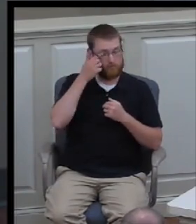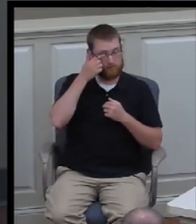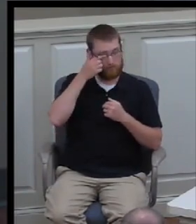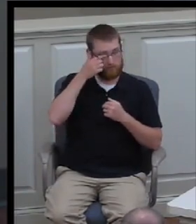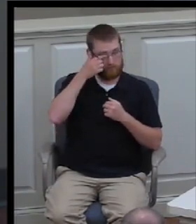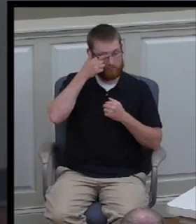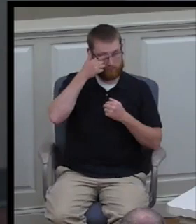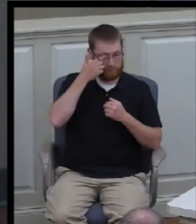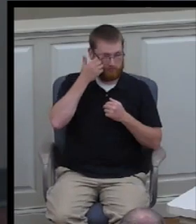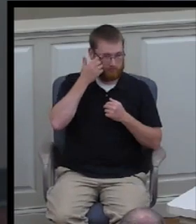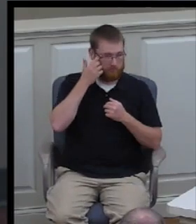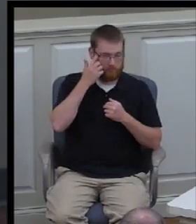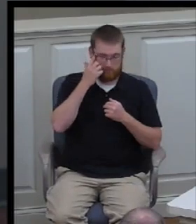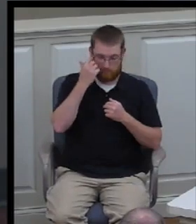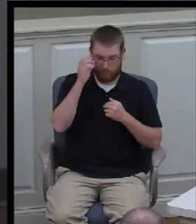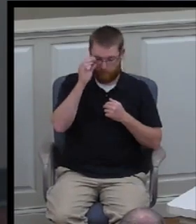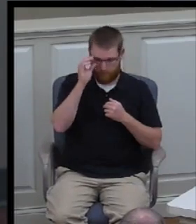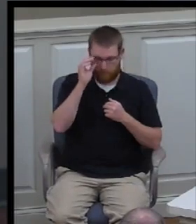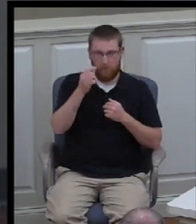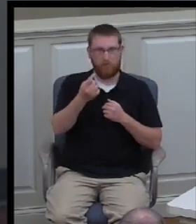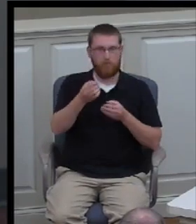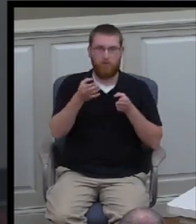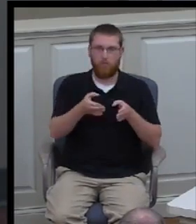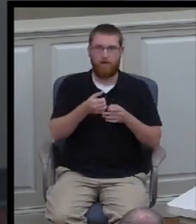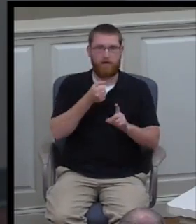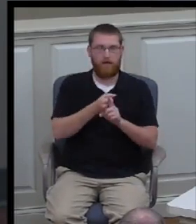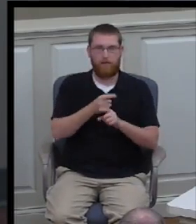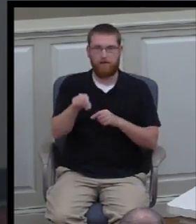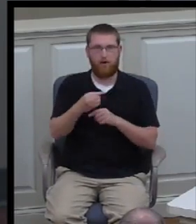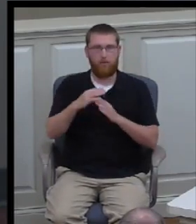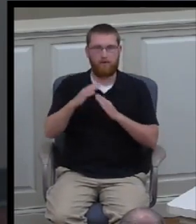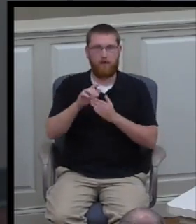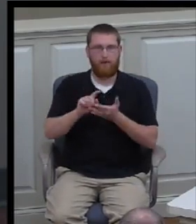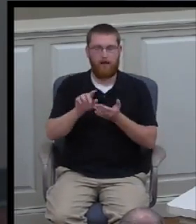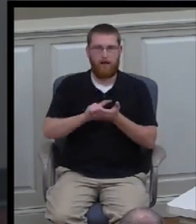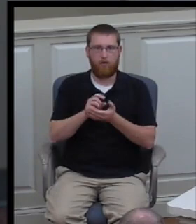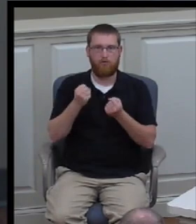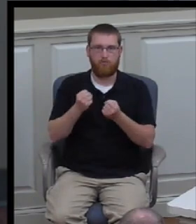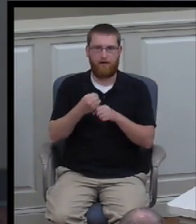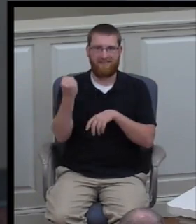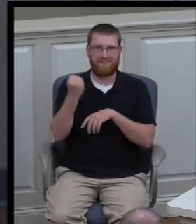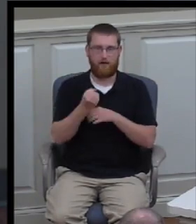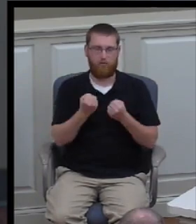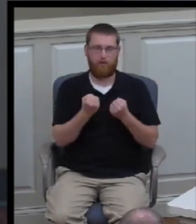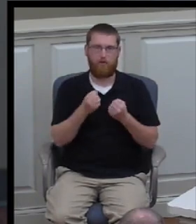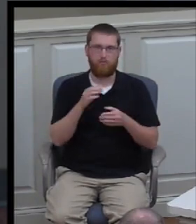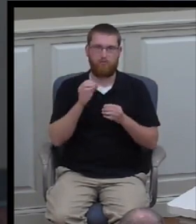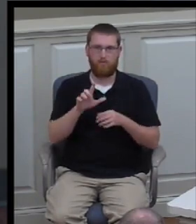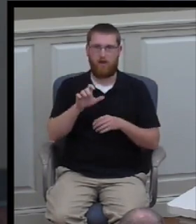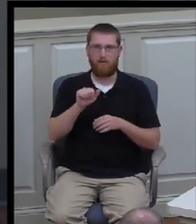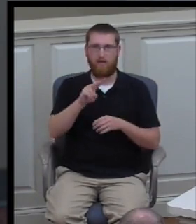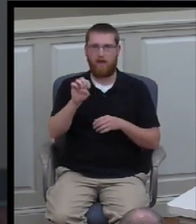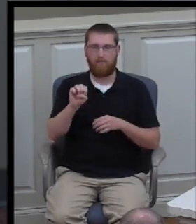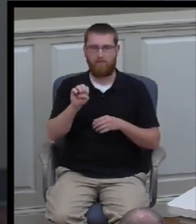movement that it could potentially impact it, and only at peak hour. And that's going back south to Lexington Avenue and staging at the